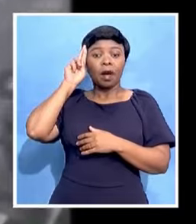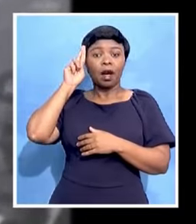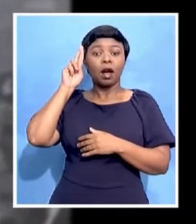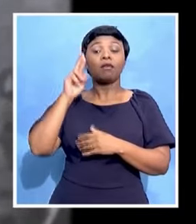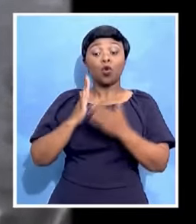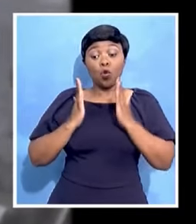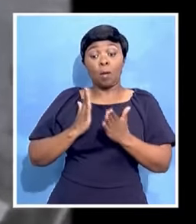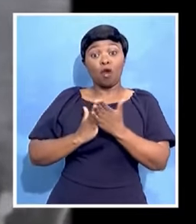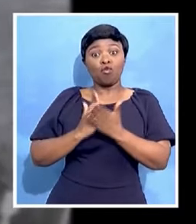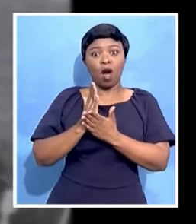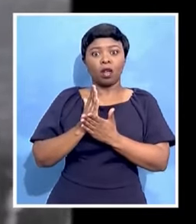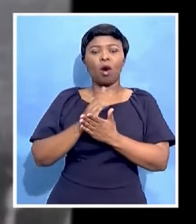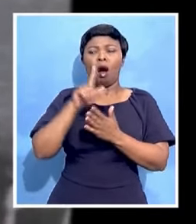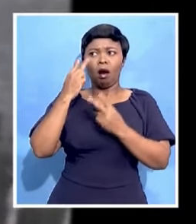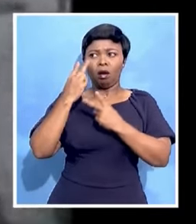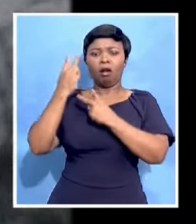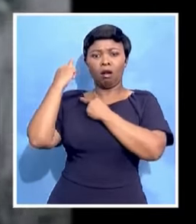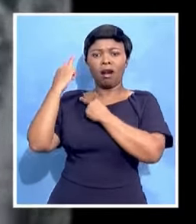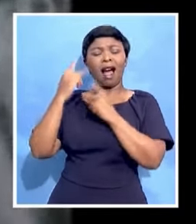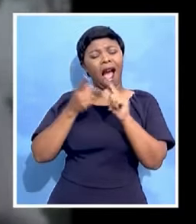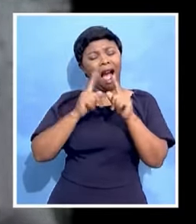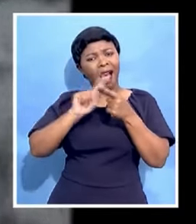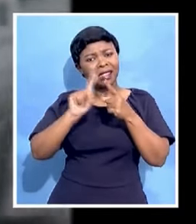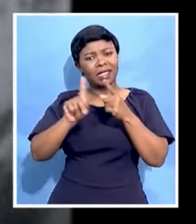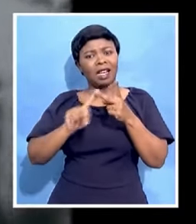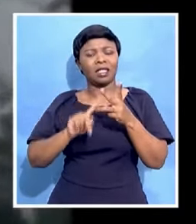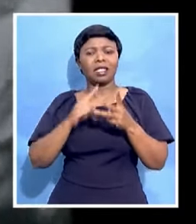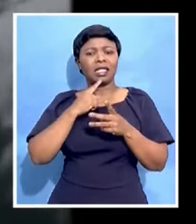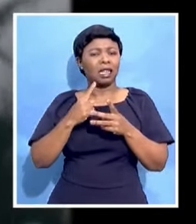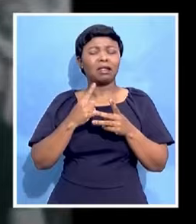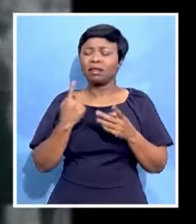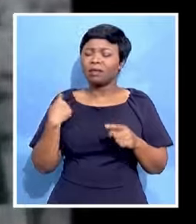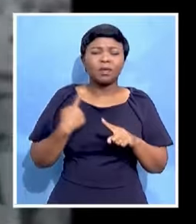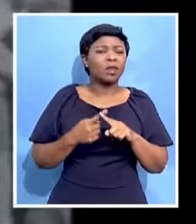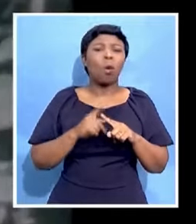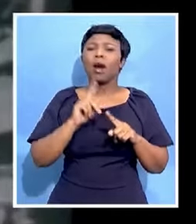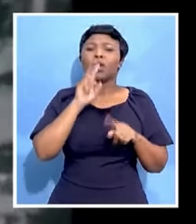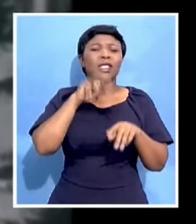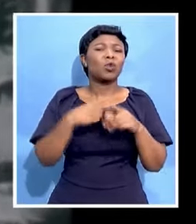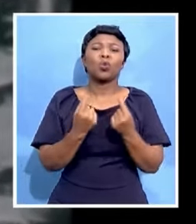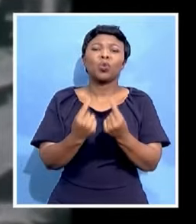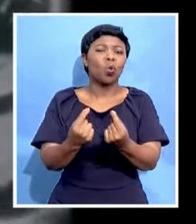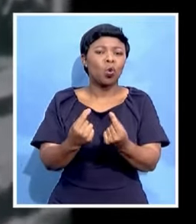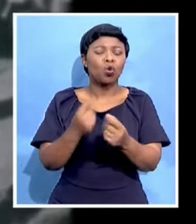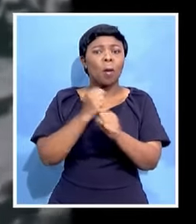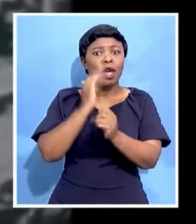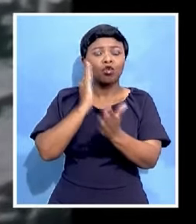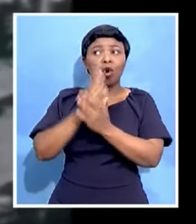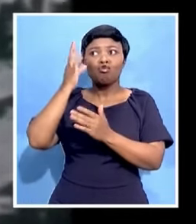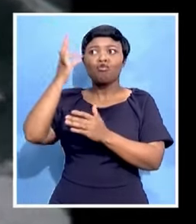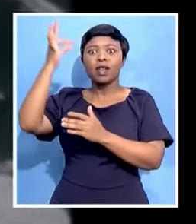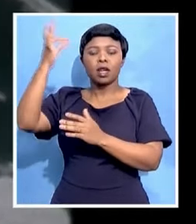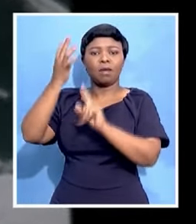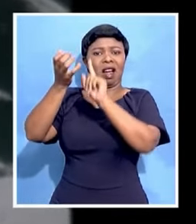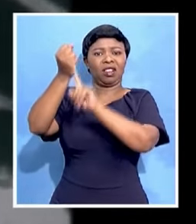question, what needs to be done to fulfill the dream and aspiration of those who lost their lives during the Sharpeville